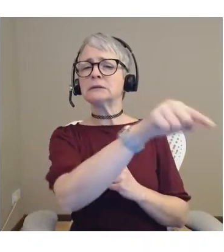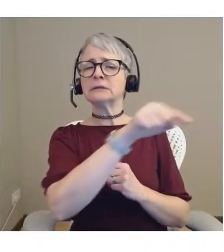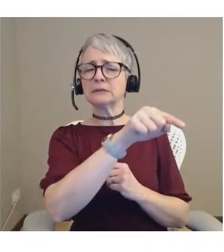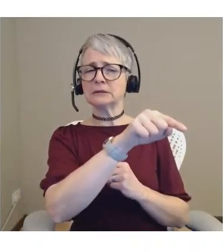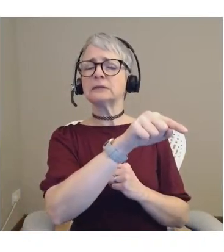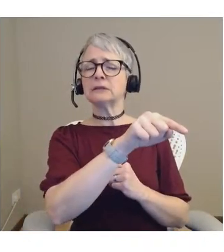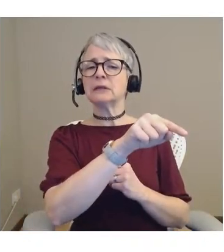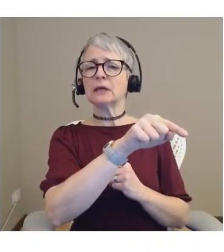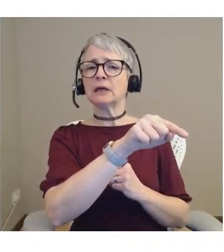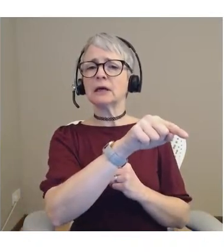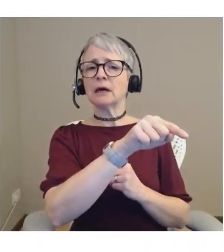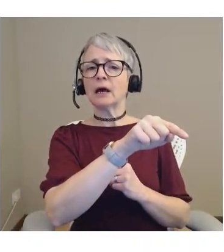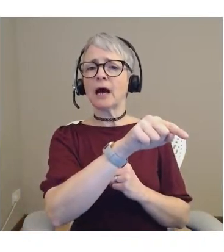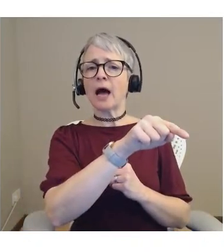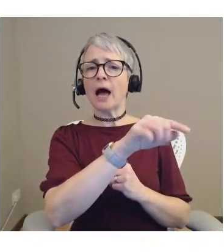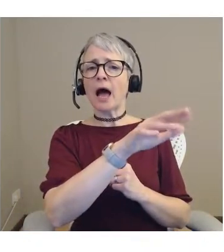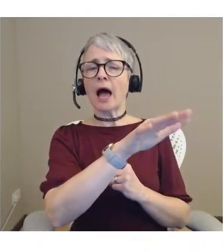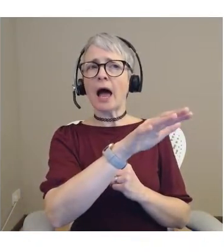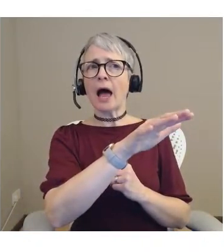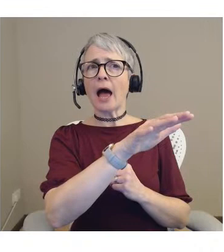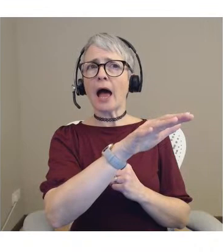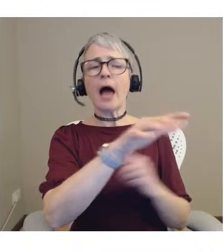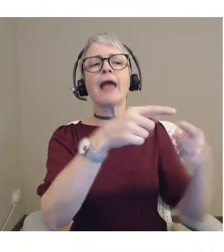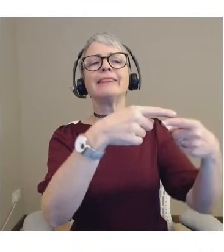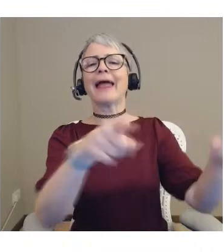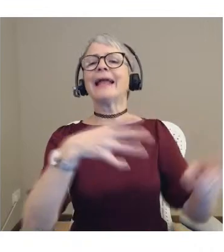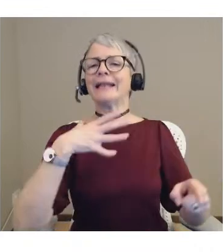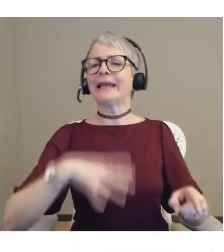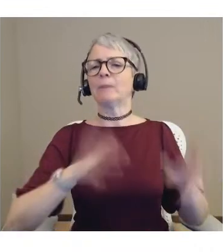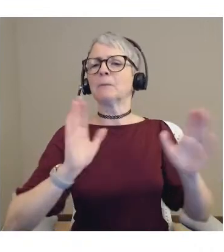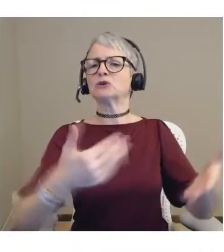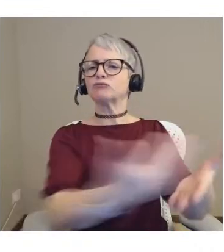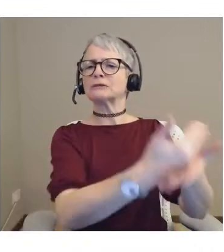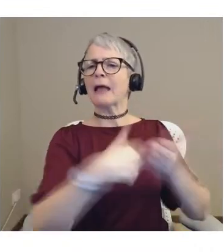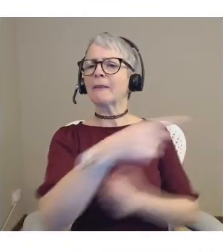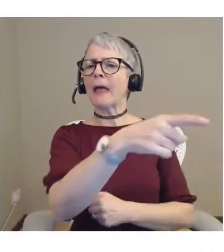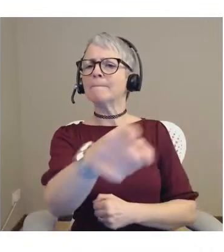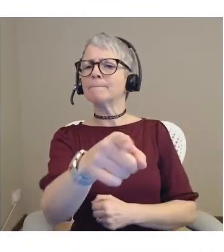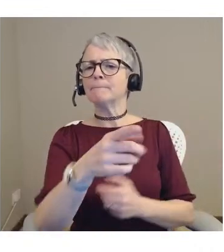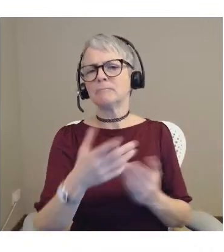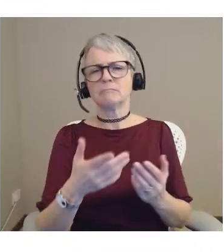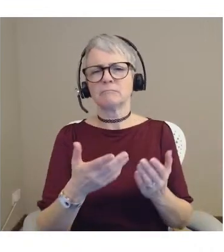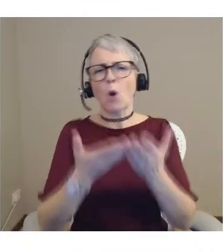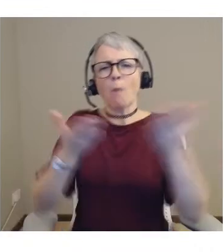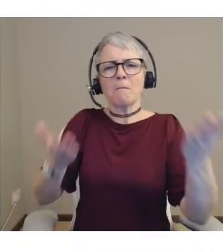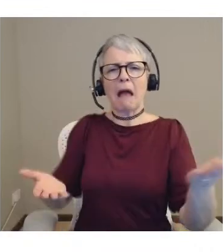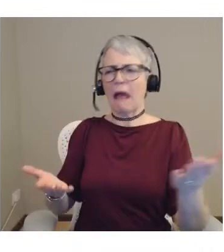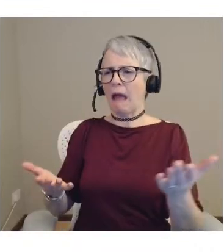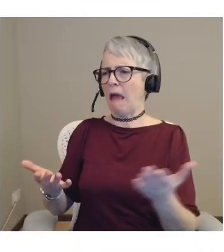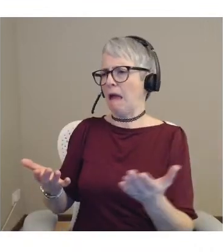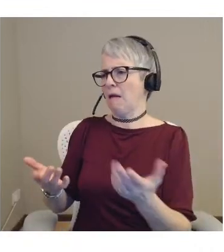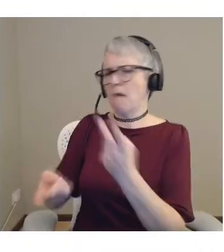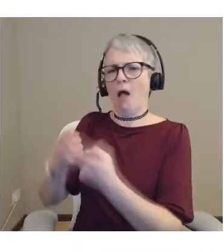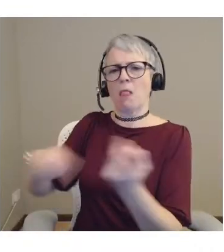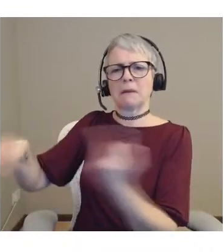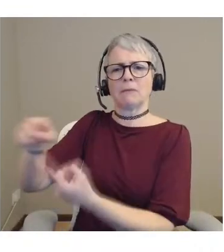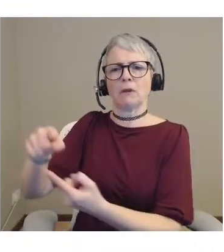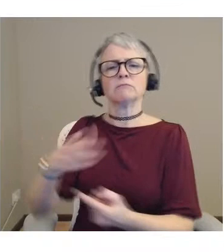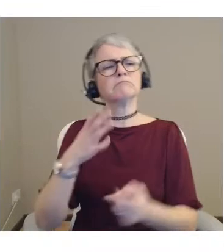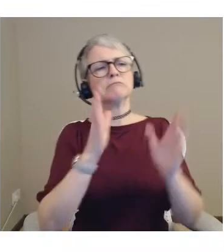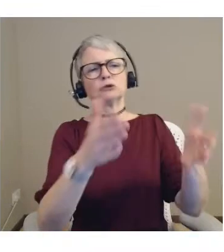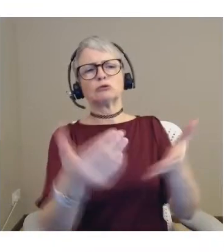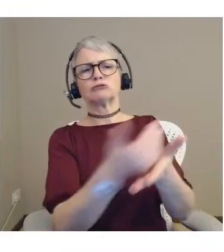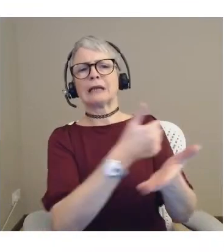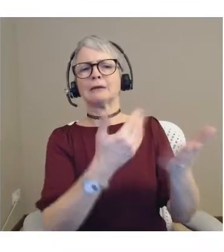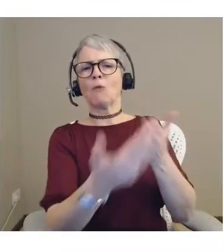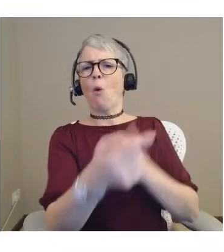need to be protected more than perhaps is that